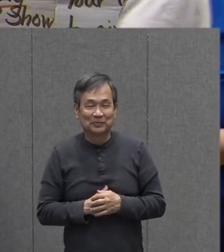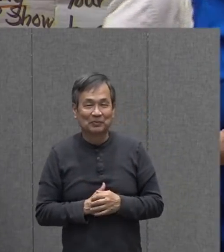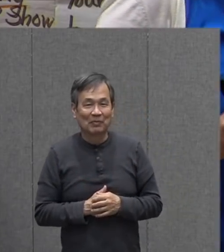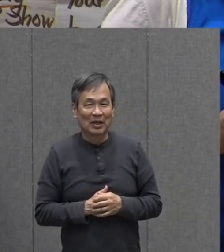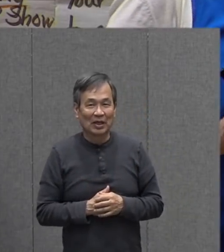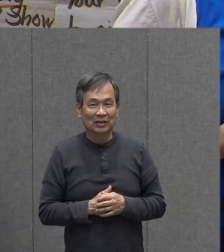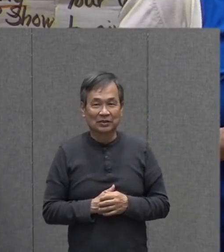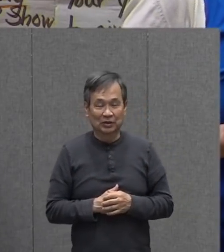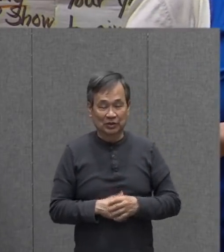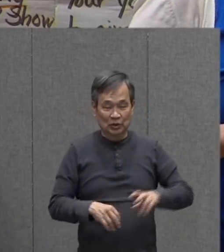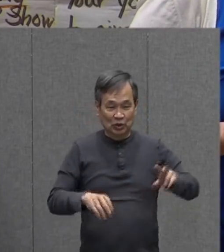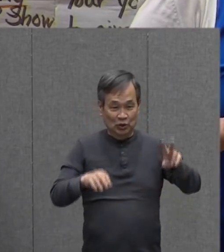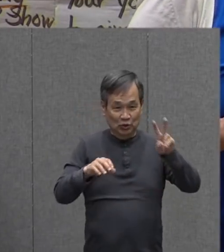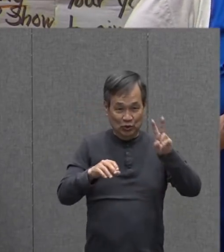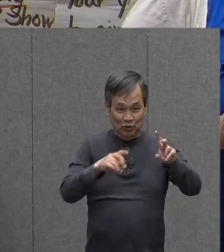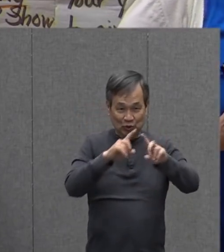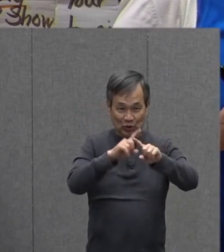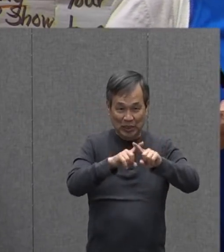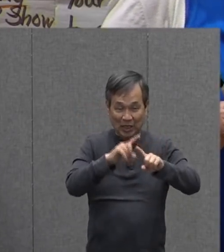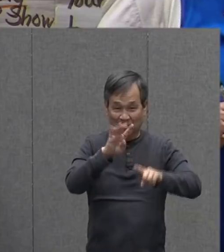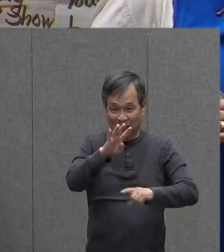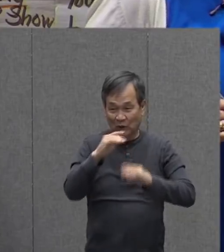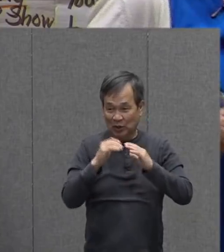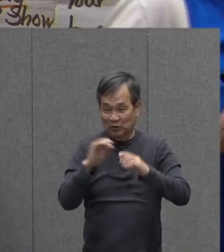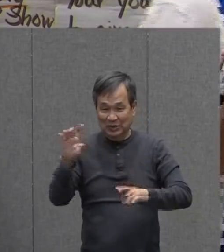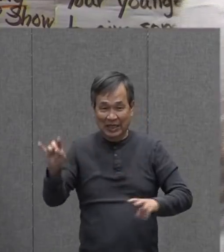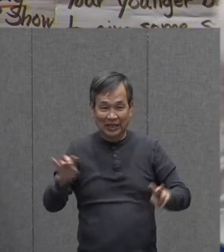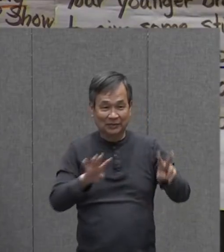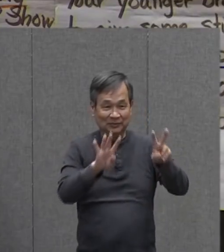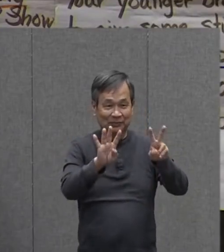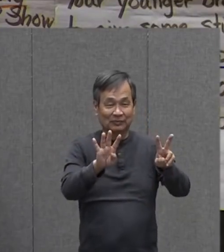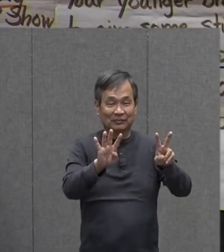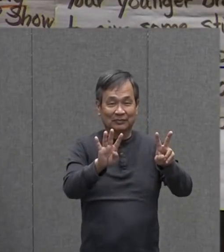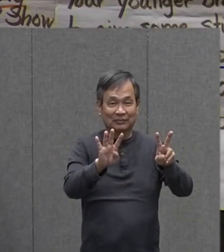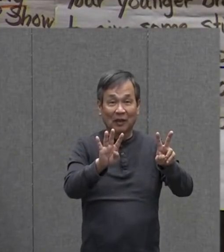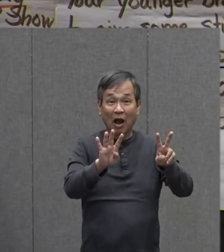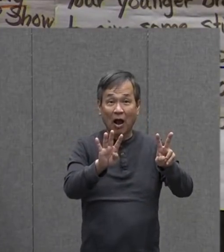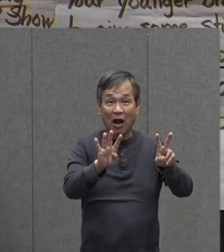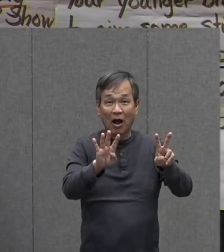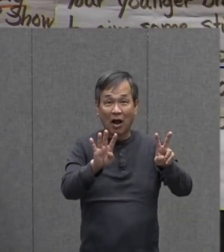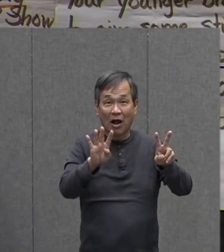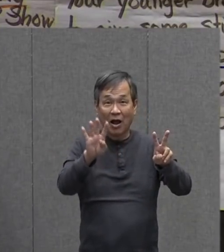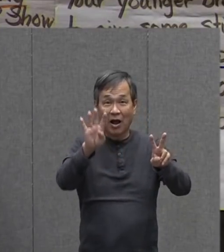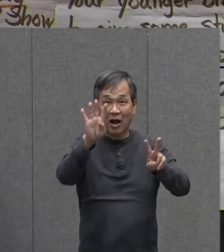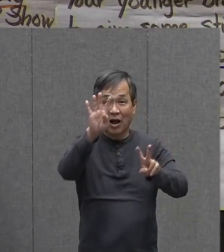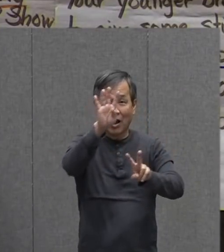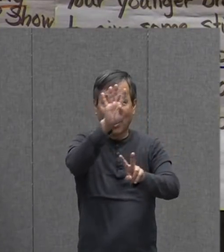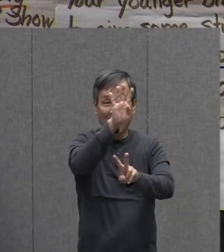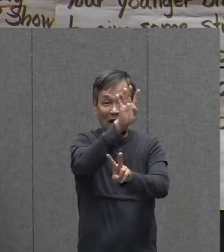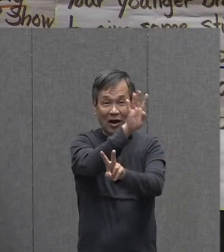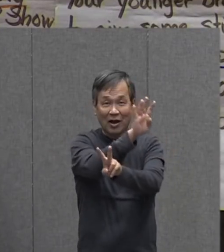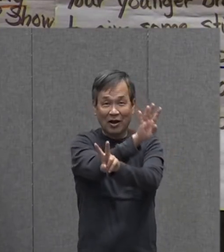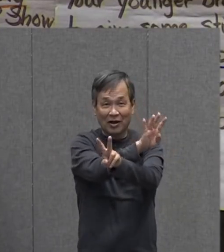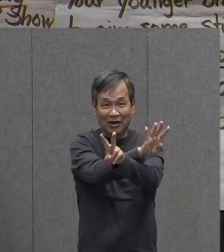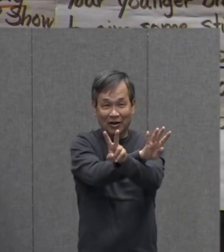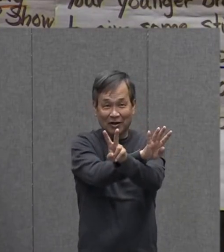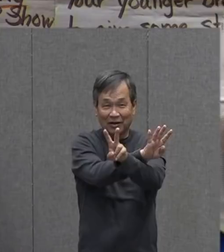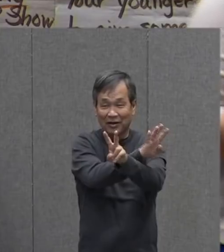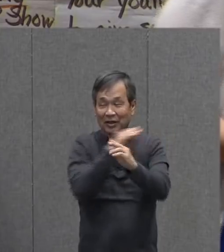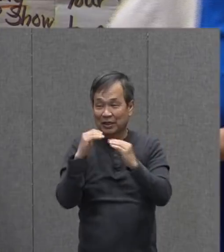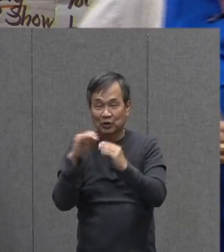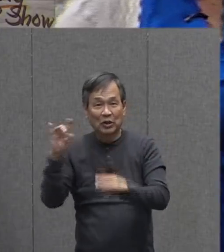on it, and you touch the sides of it, and it goes, eh. No, not that kind of operation. This is a mathematical operation. So